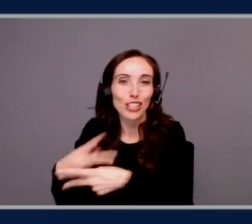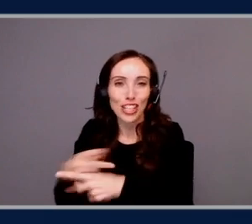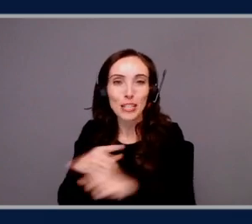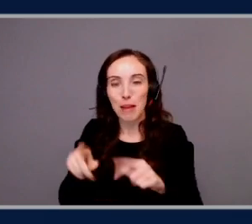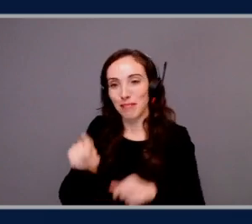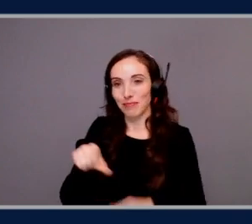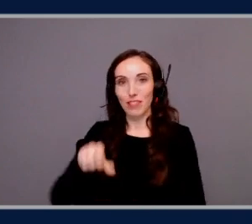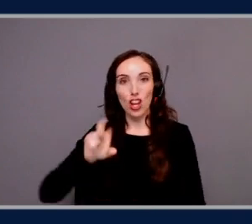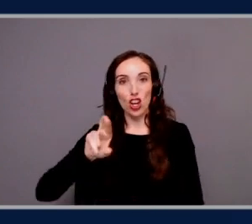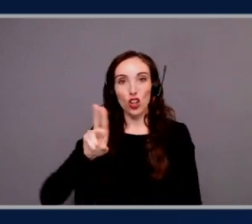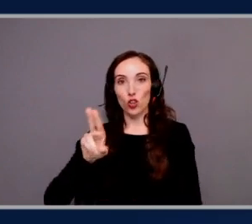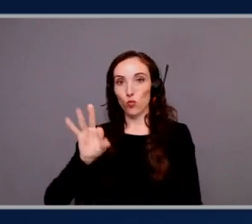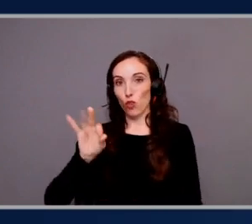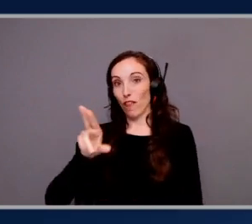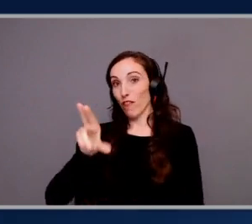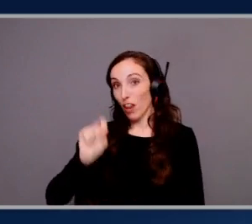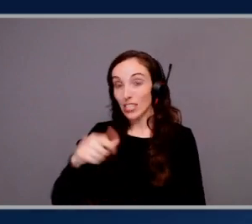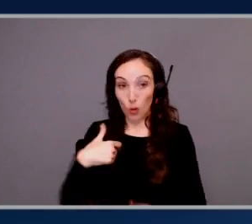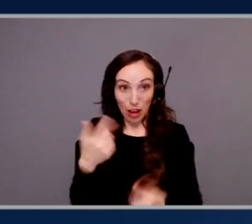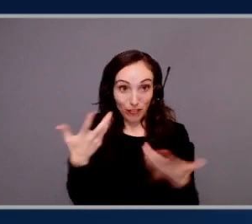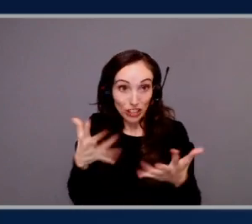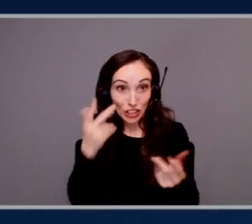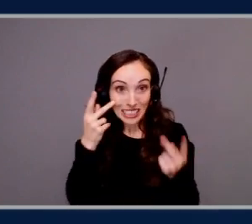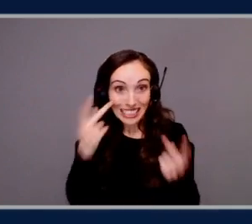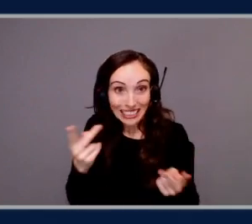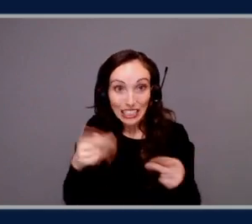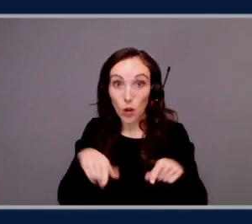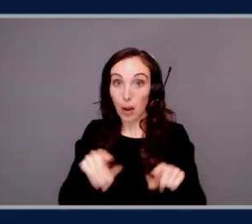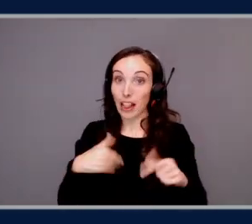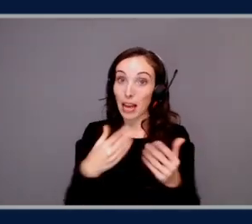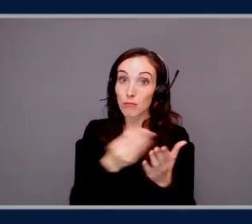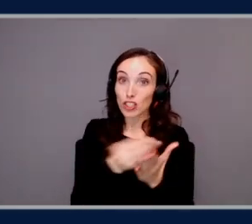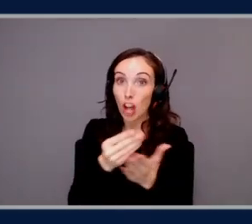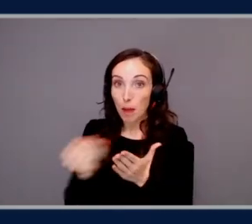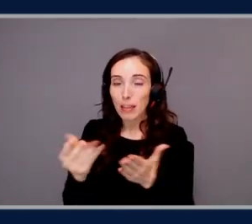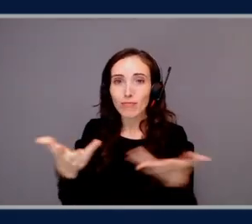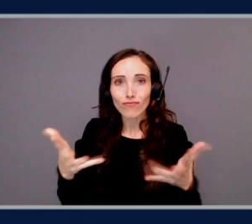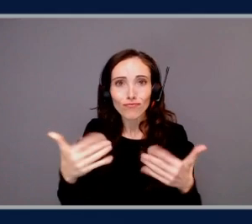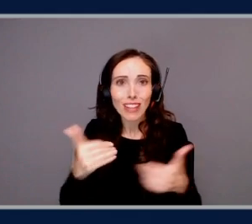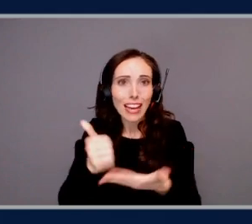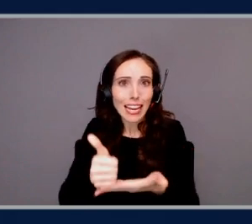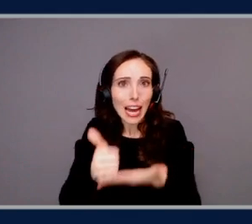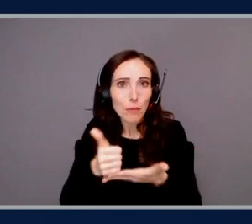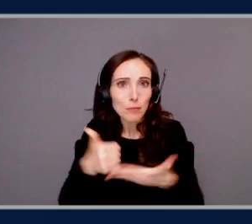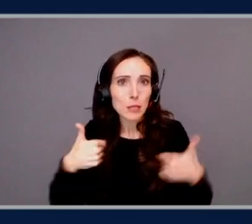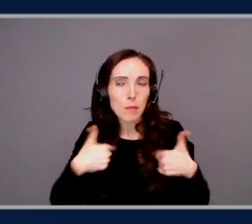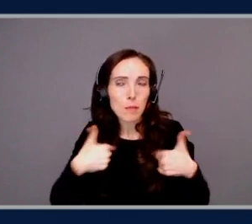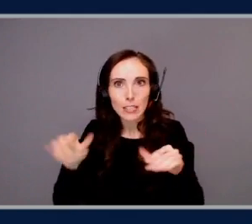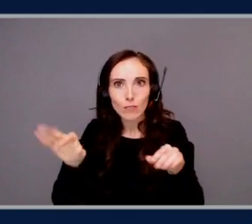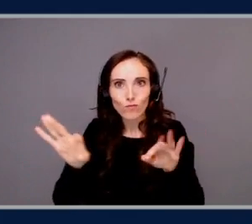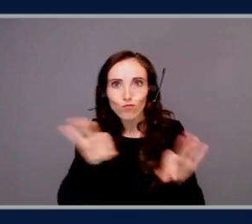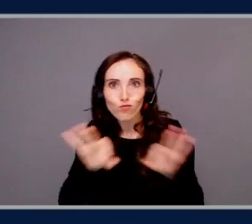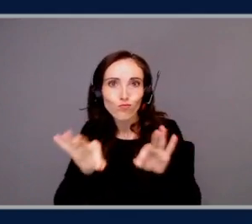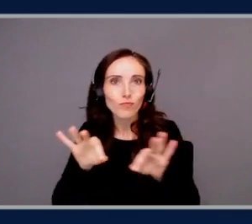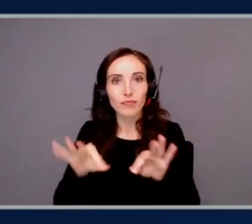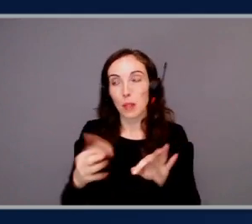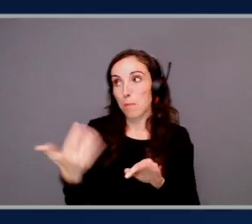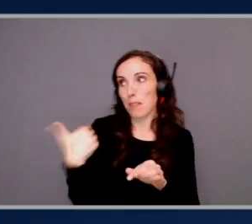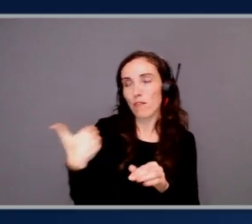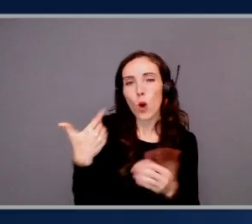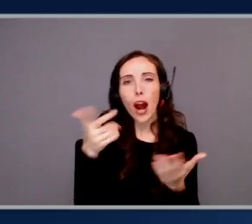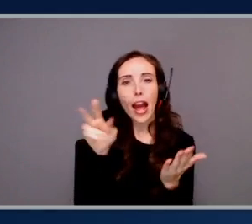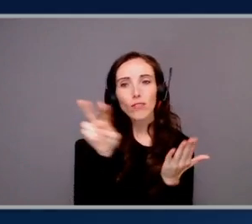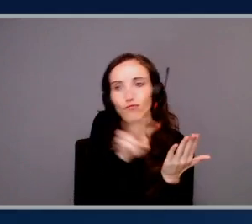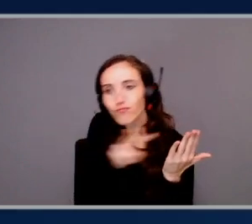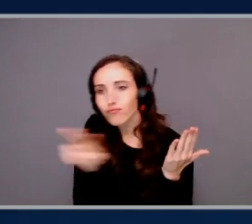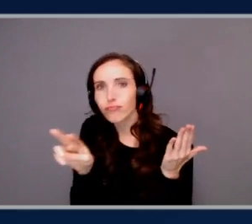the shopping app when I'm shopping, and it helps me compile different things. I used to spend all these time going through reviews to figure out, what's